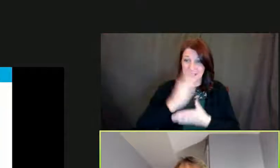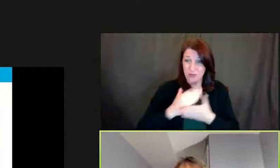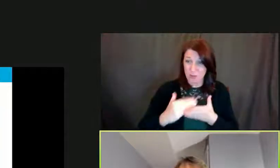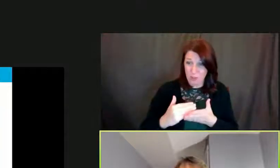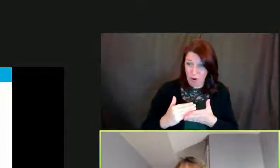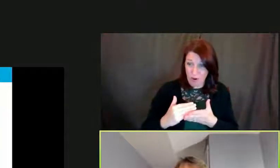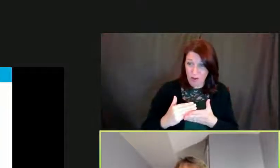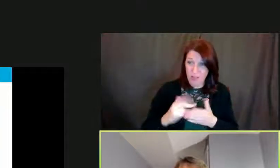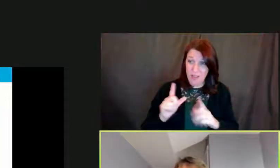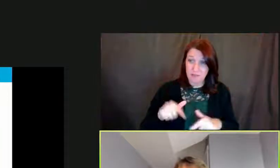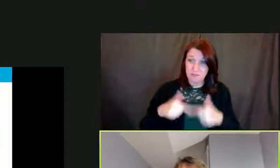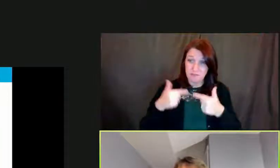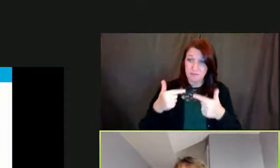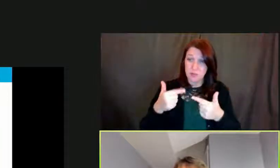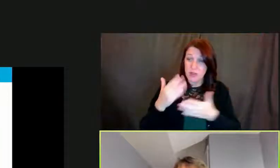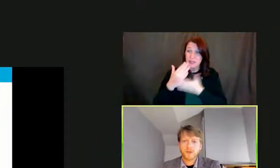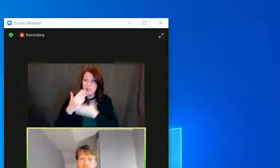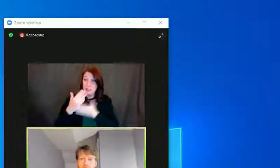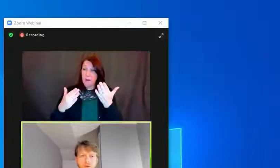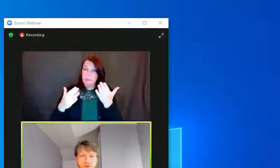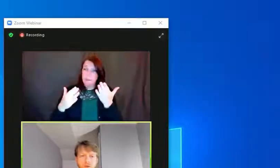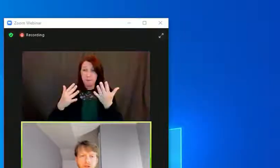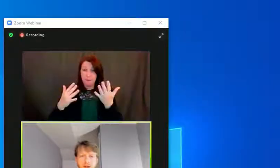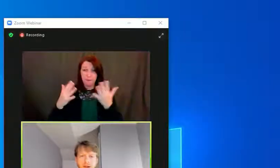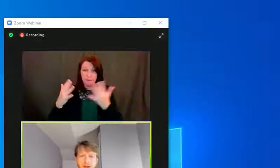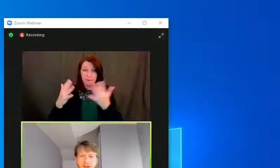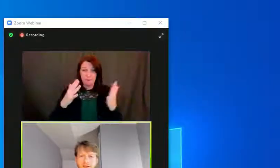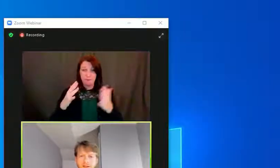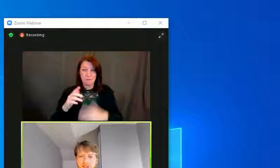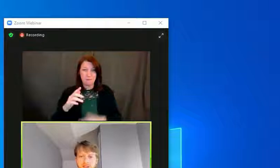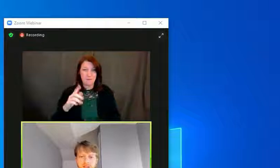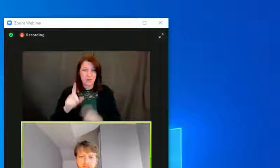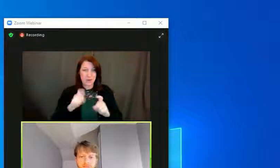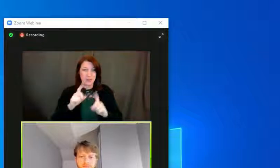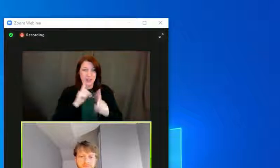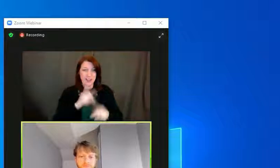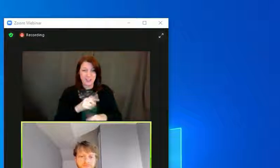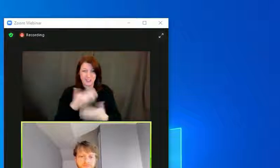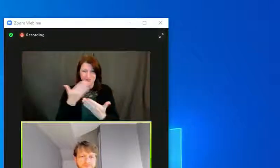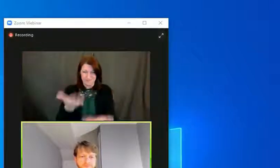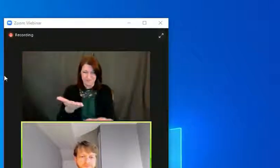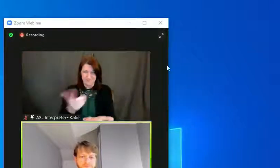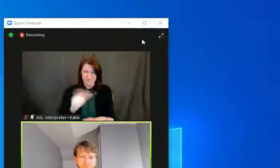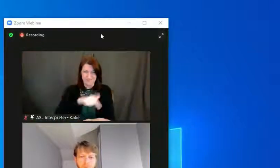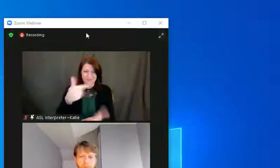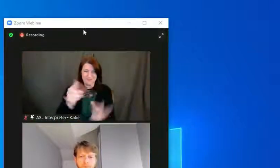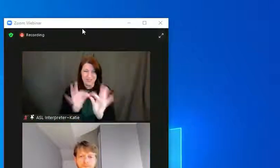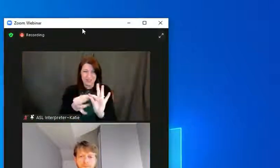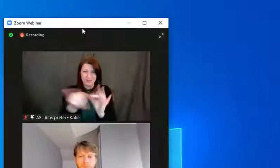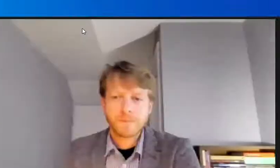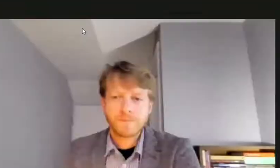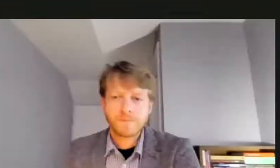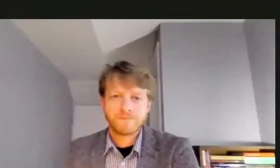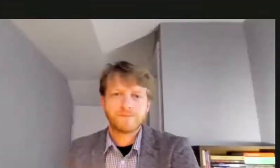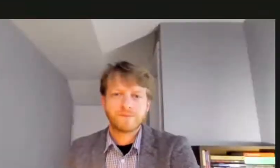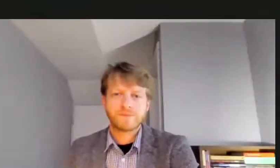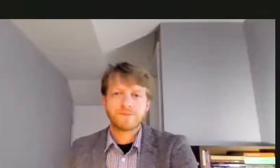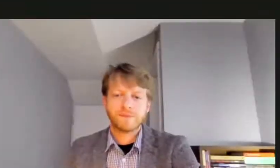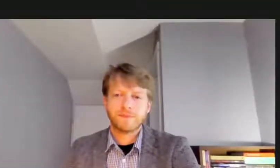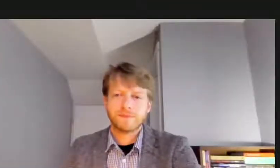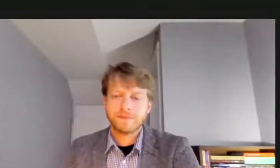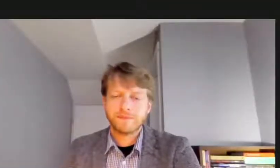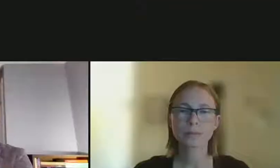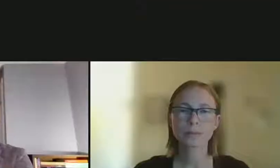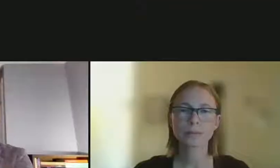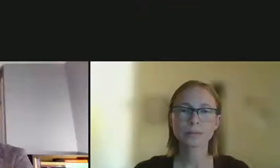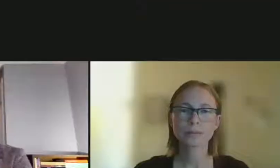and maybe we can begin sort of switching over to the discussion session. Great. Thank you so much, Cindy.